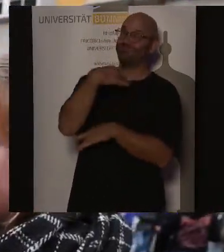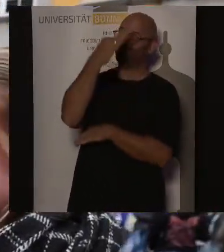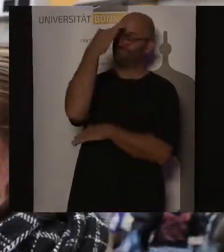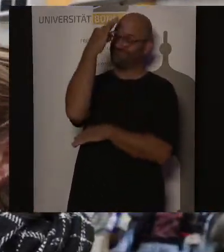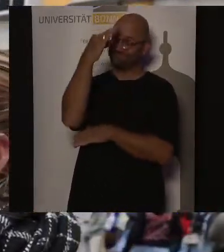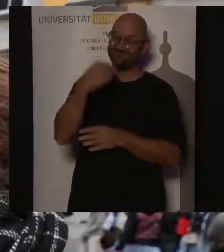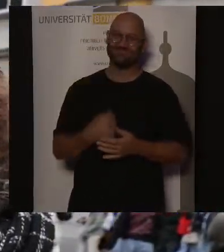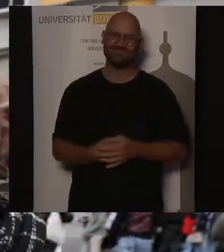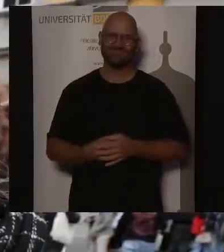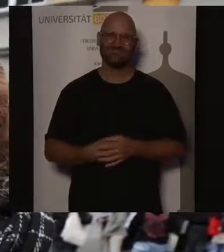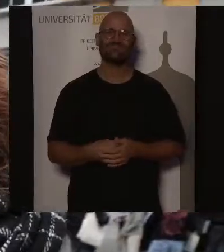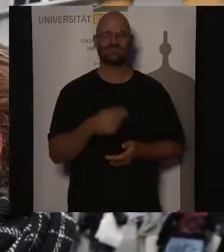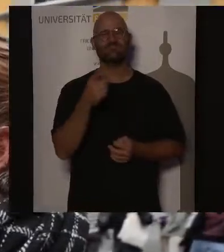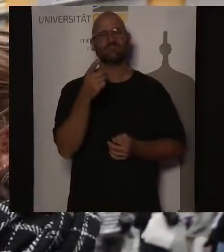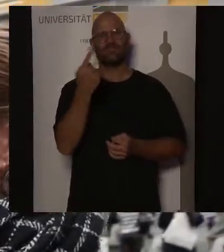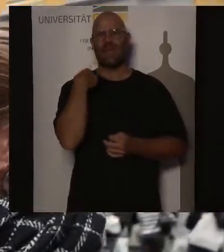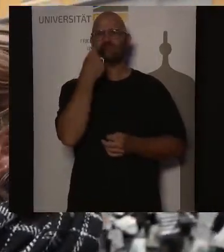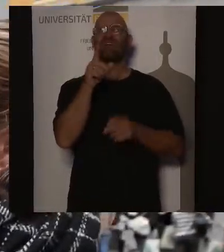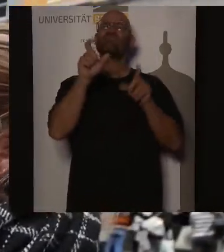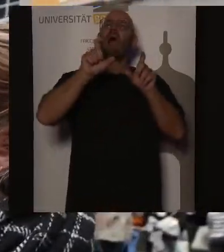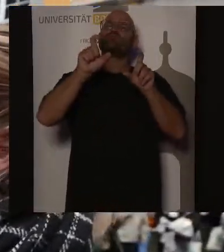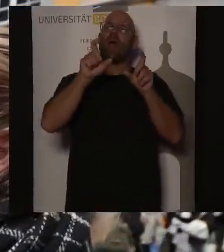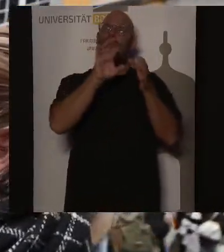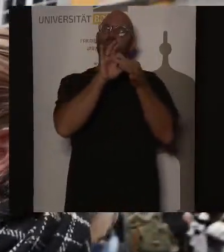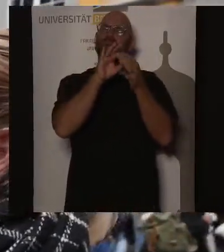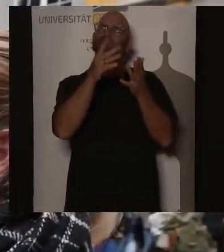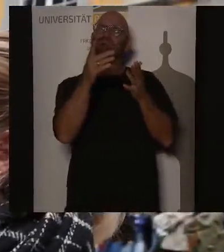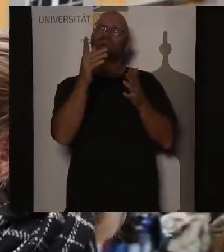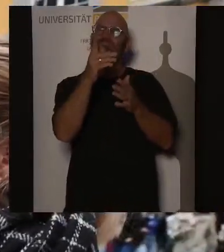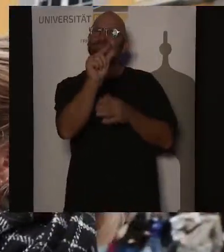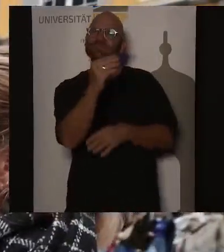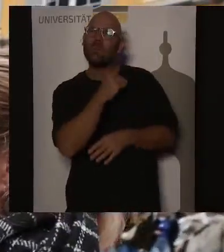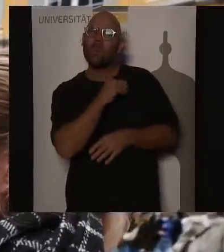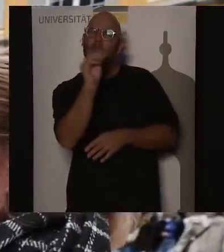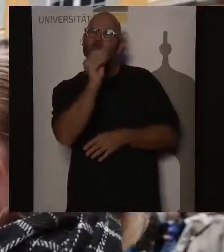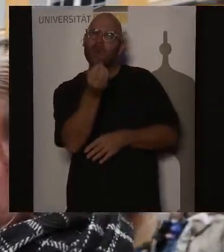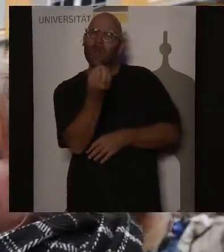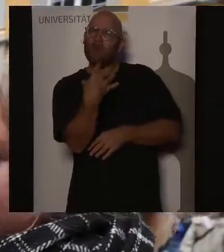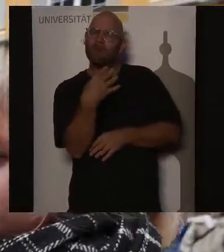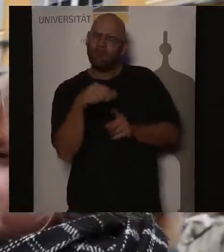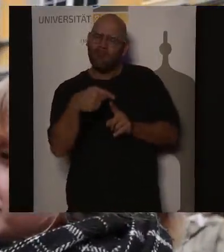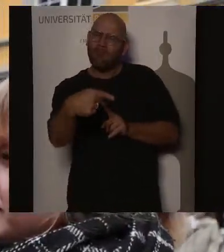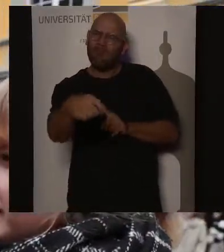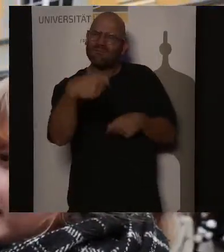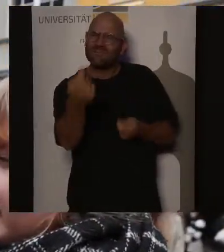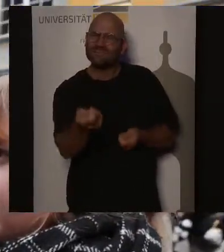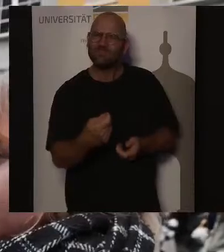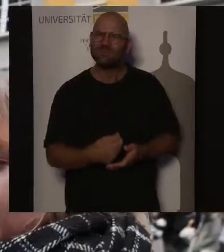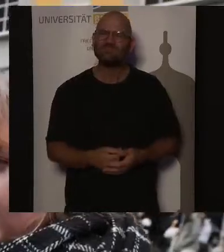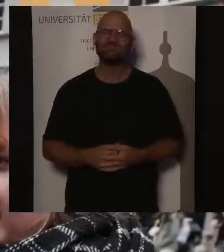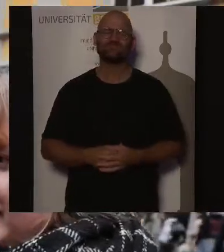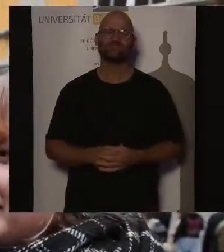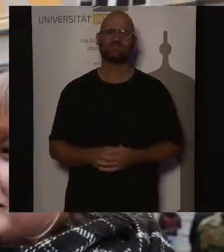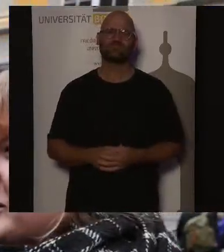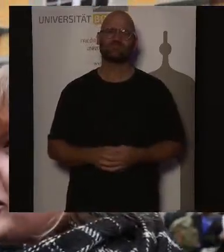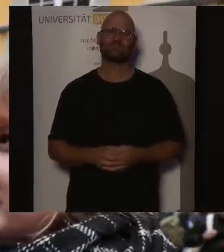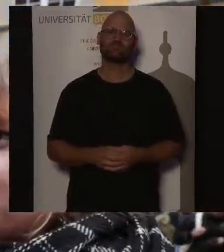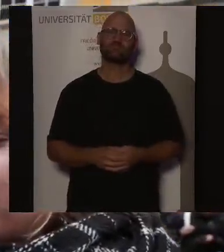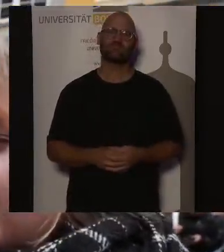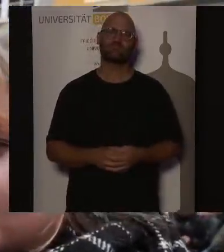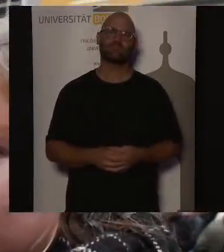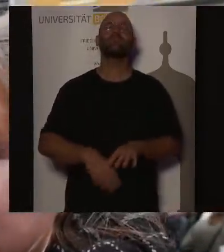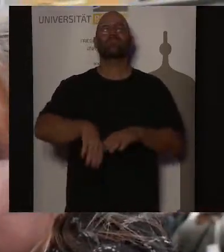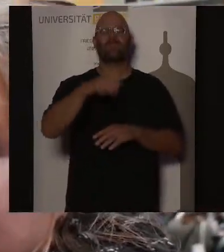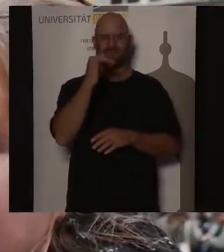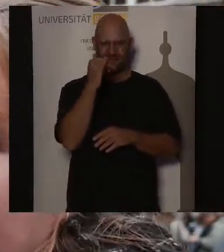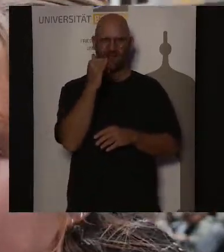only agree. Now, you've mentioned events. Can you maybe give us a little sneak peek into what you have on offer for